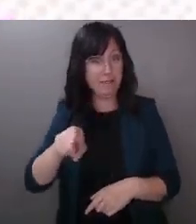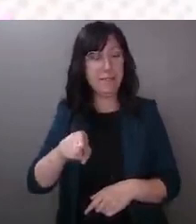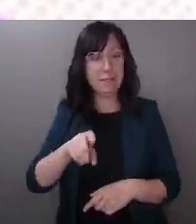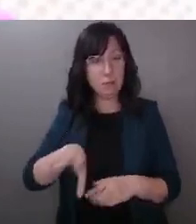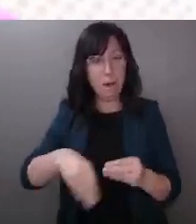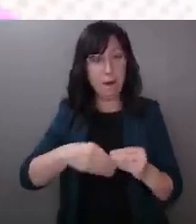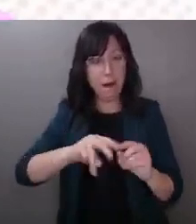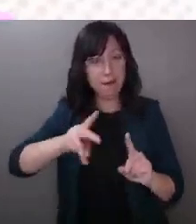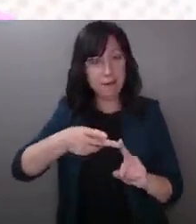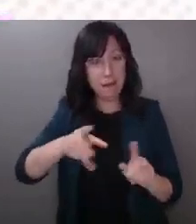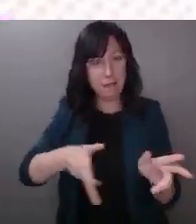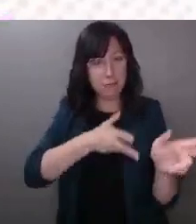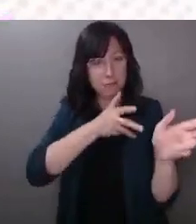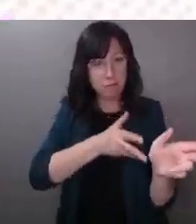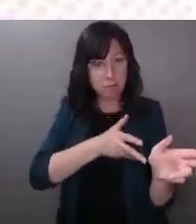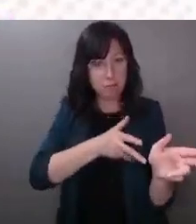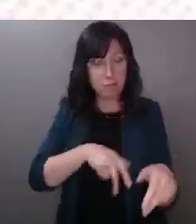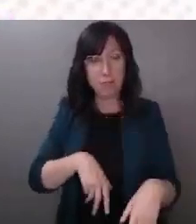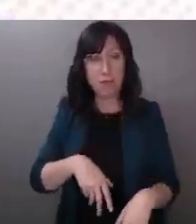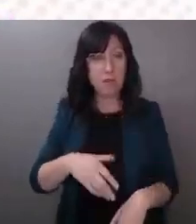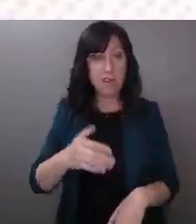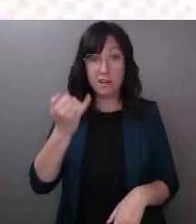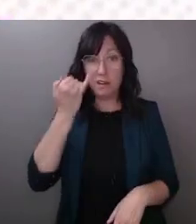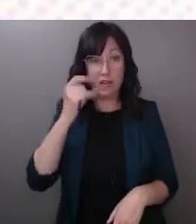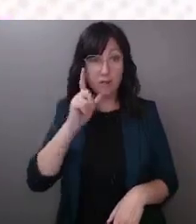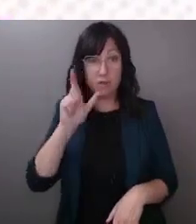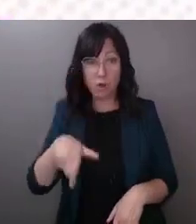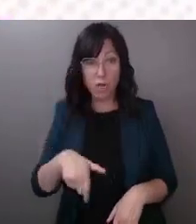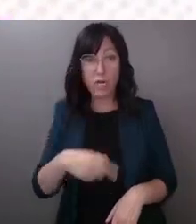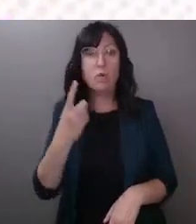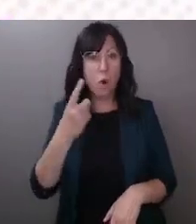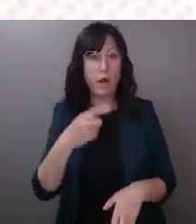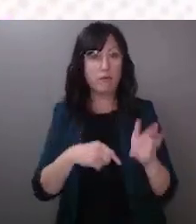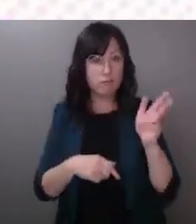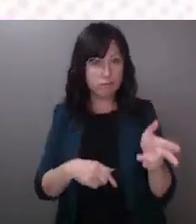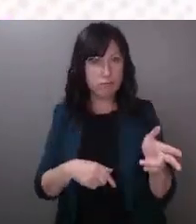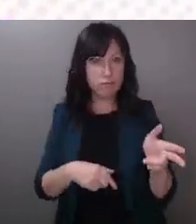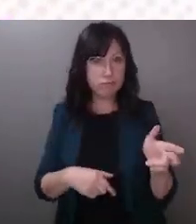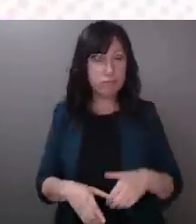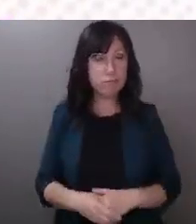double cars, and if we don't need, we will continue to run single car.